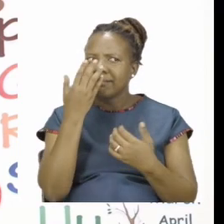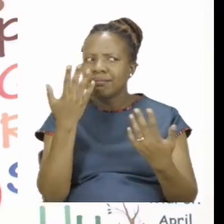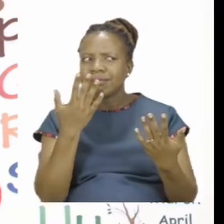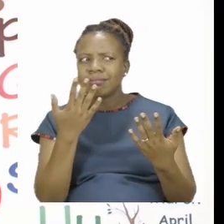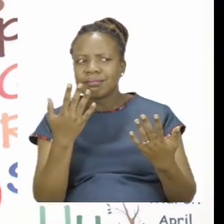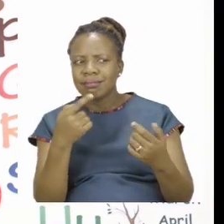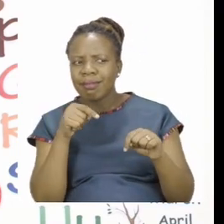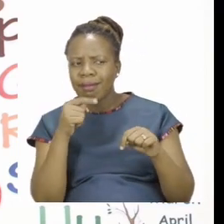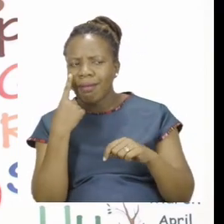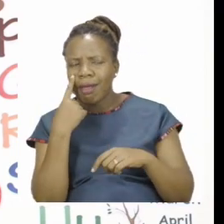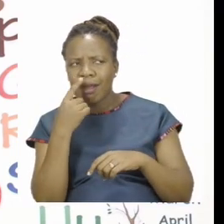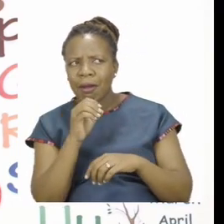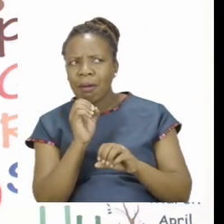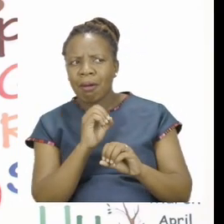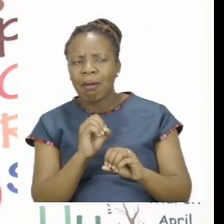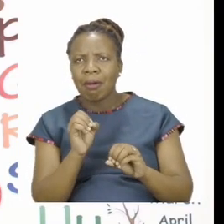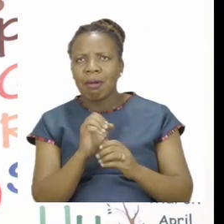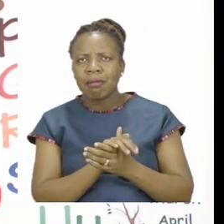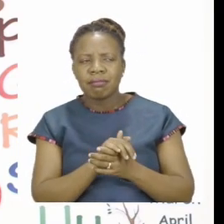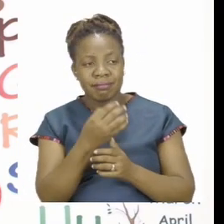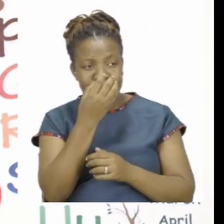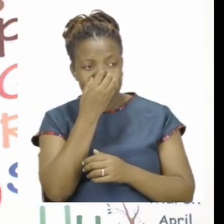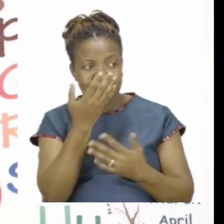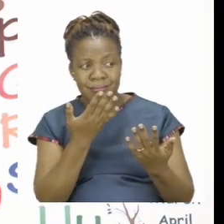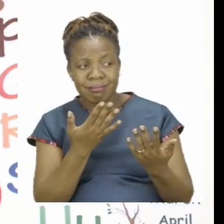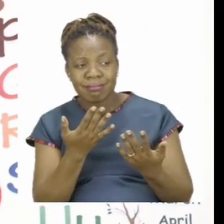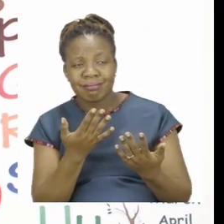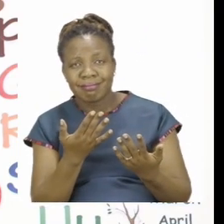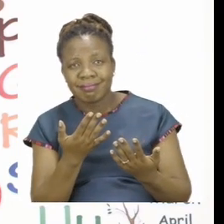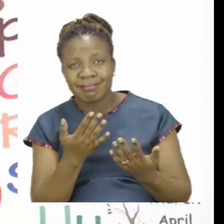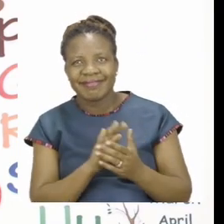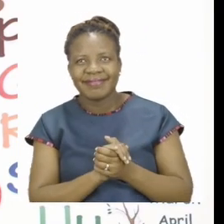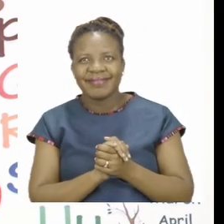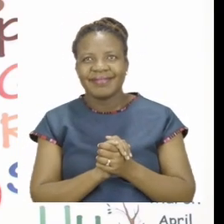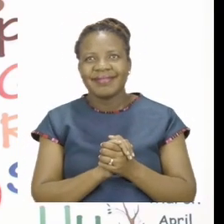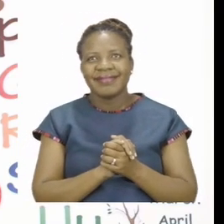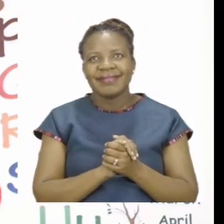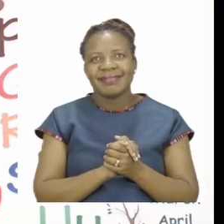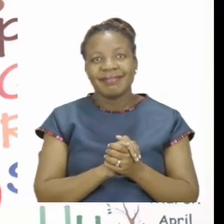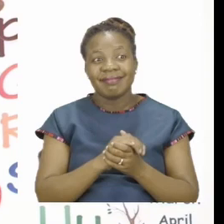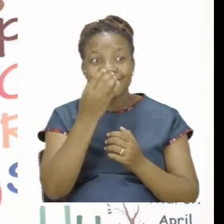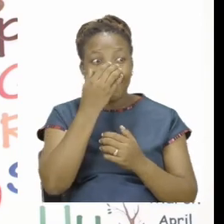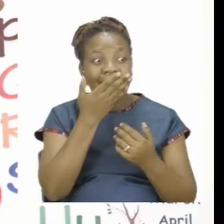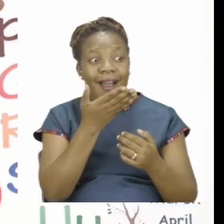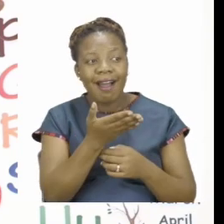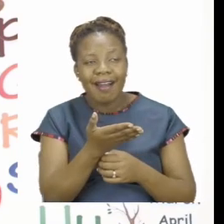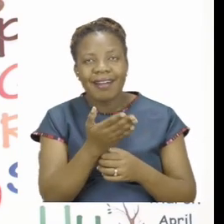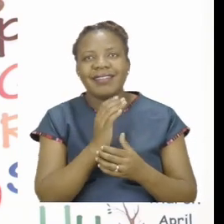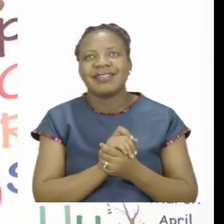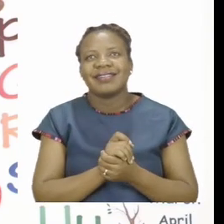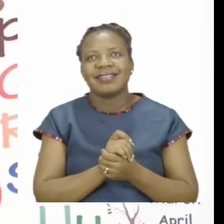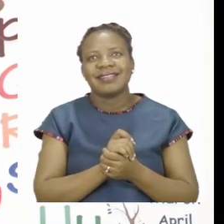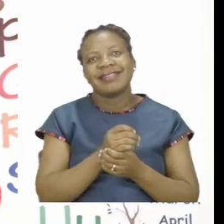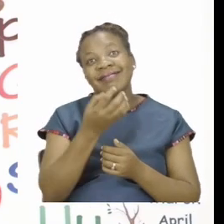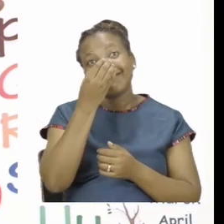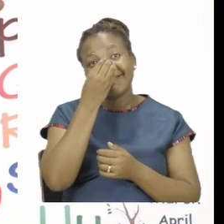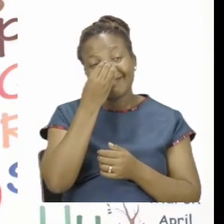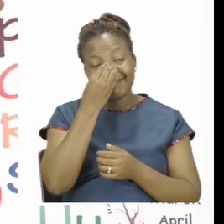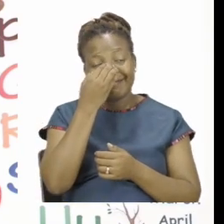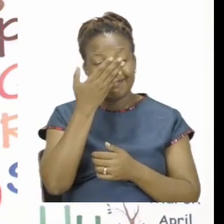a trick on me. Sashi. Where? Oh, there he